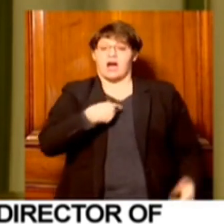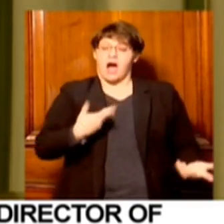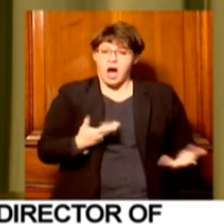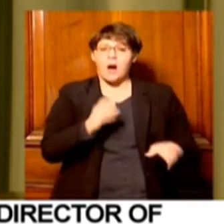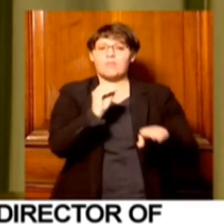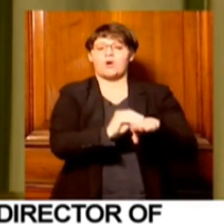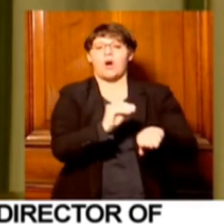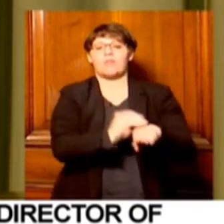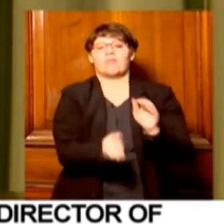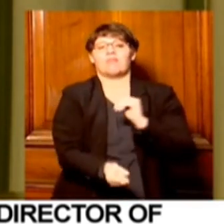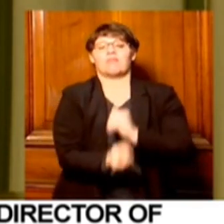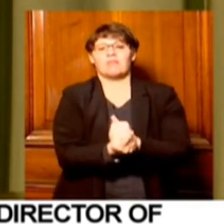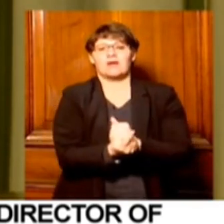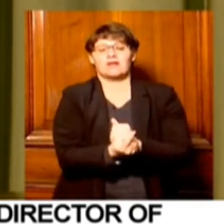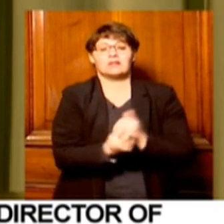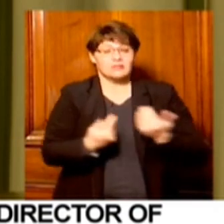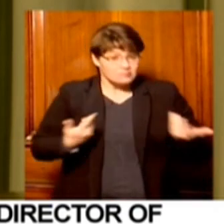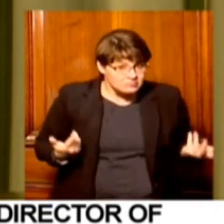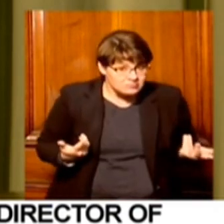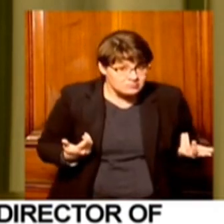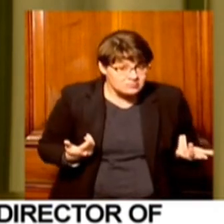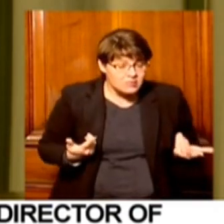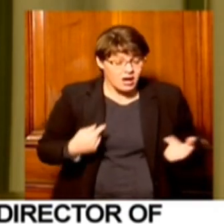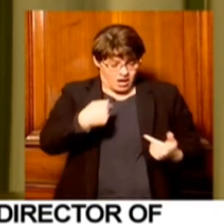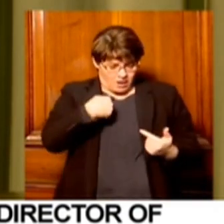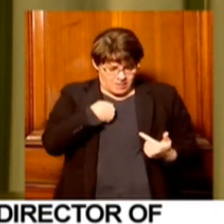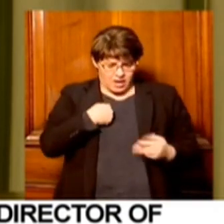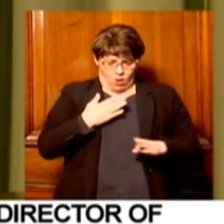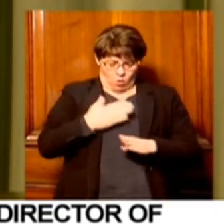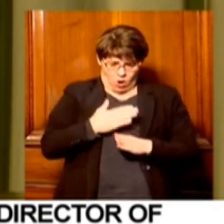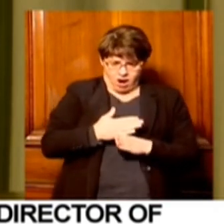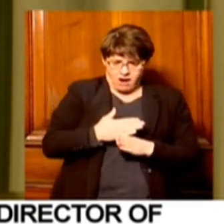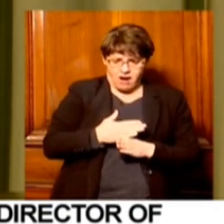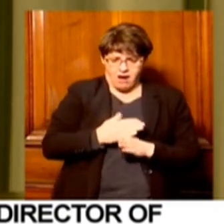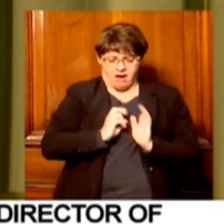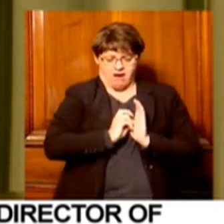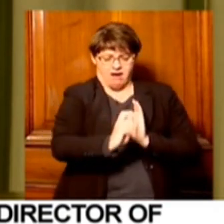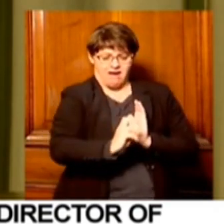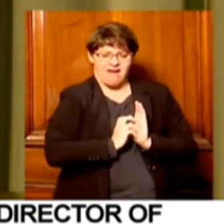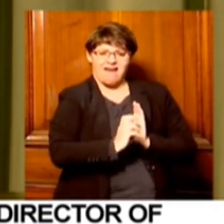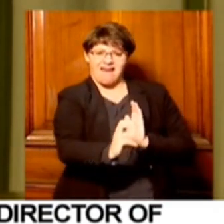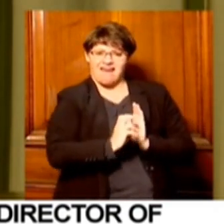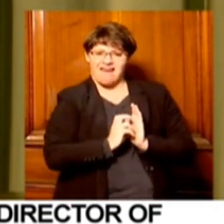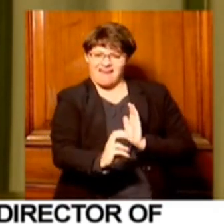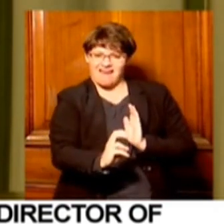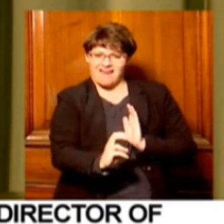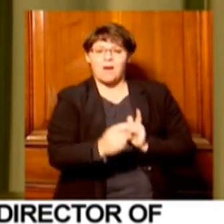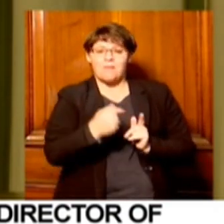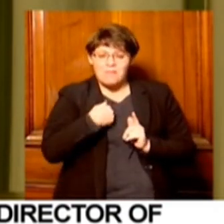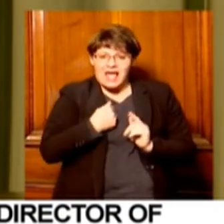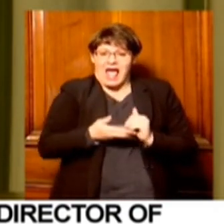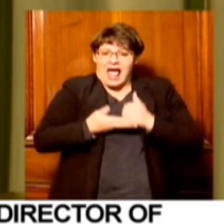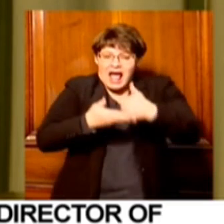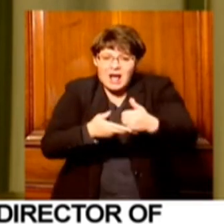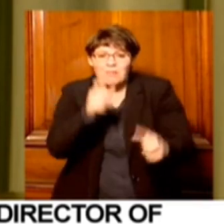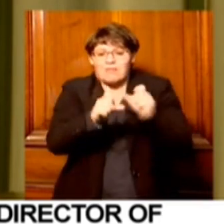Africa, a taxi owner who operates in an industry which is a catalyst